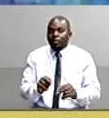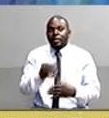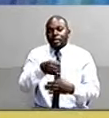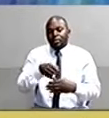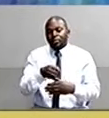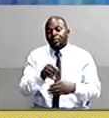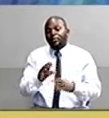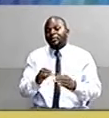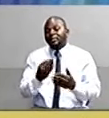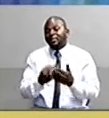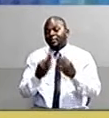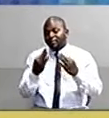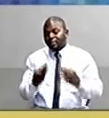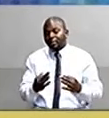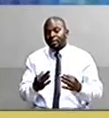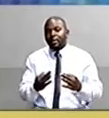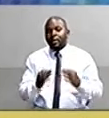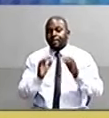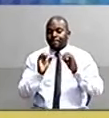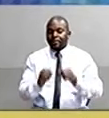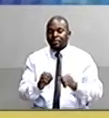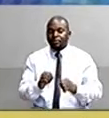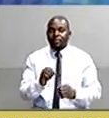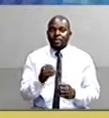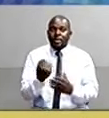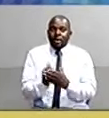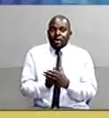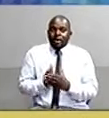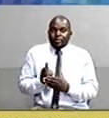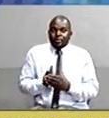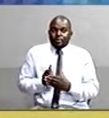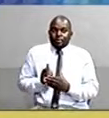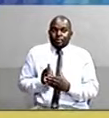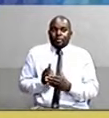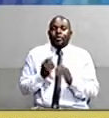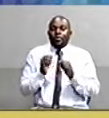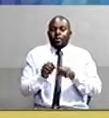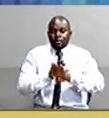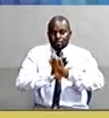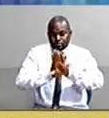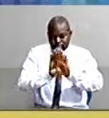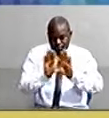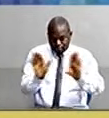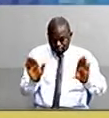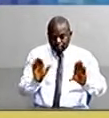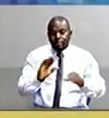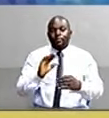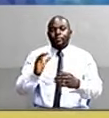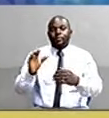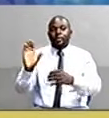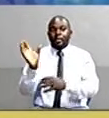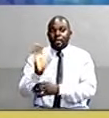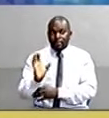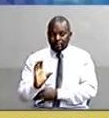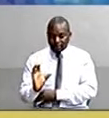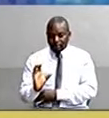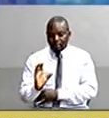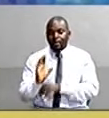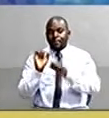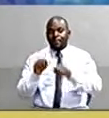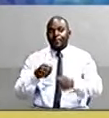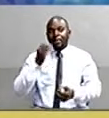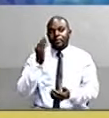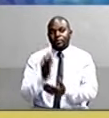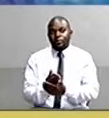that is something which has to be isolated, so that we are clear on the companies that actually should stop